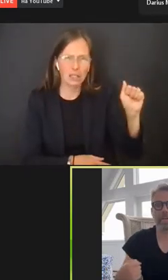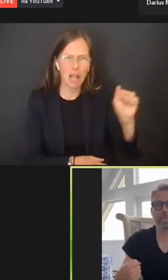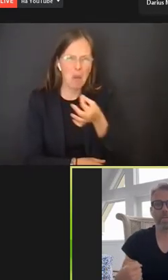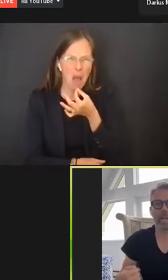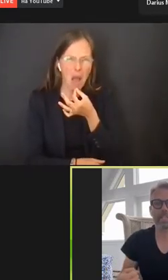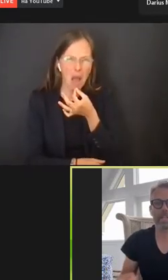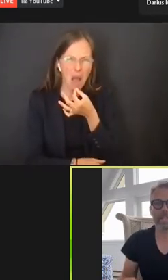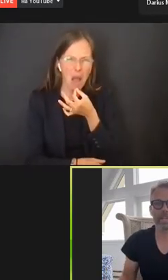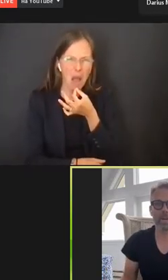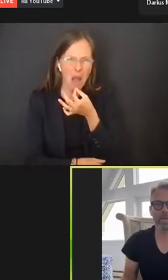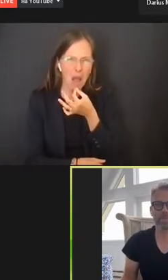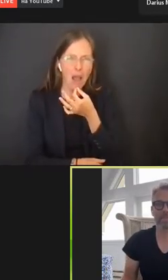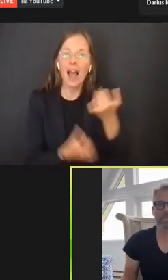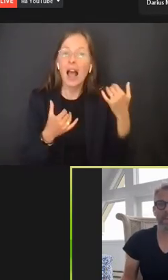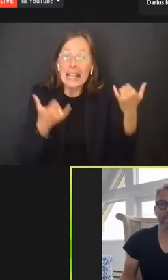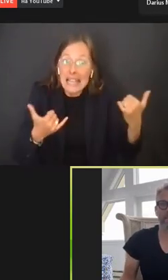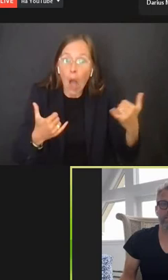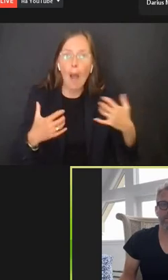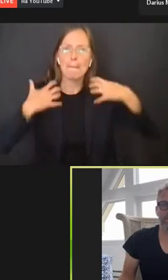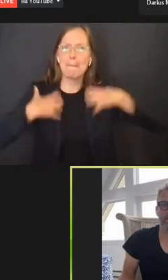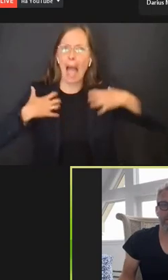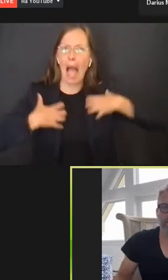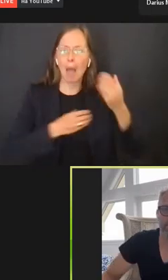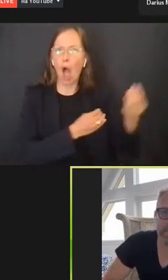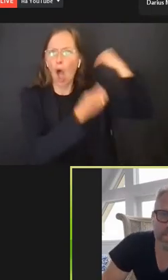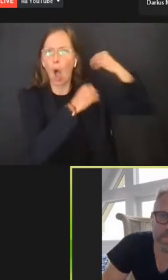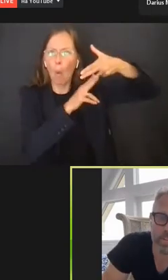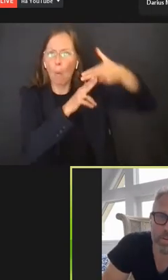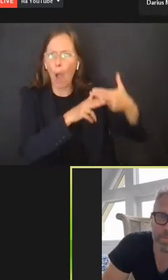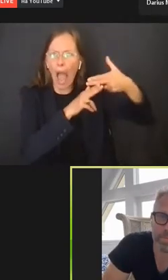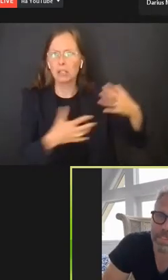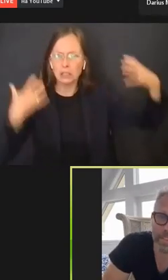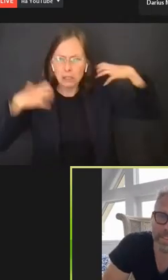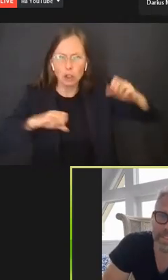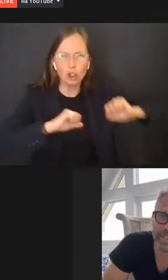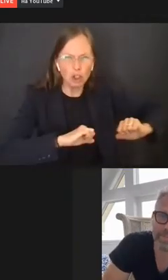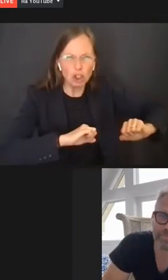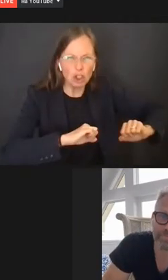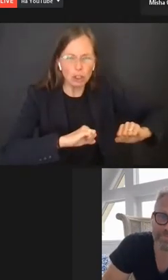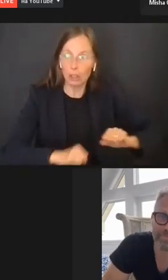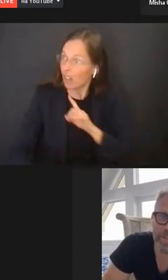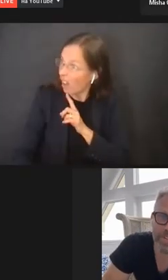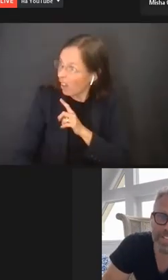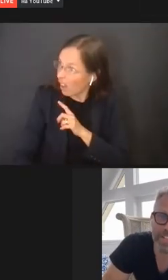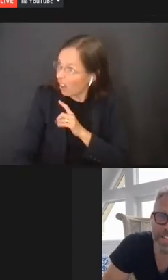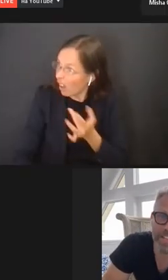backpack on with weights in it now. And Really? Yeah.